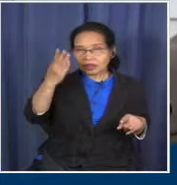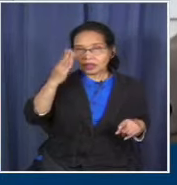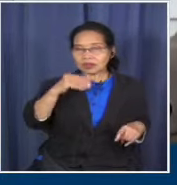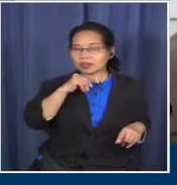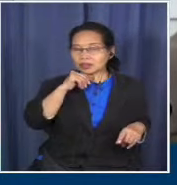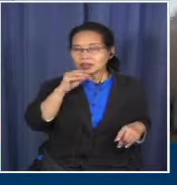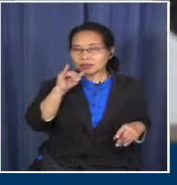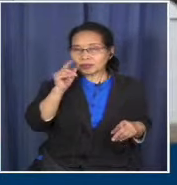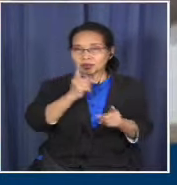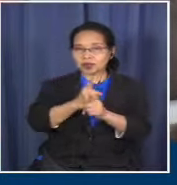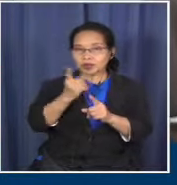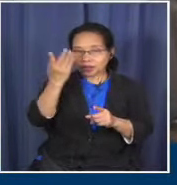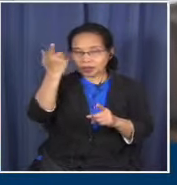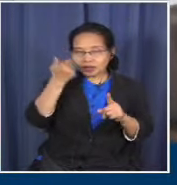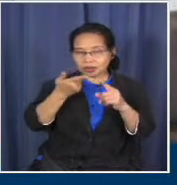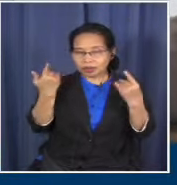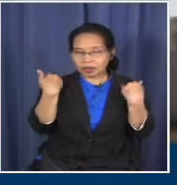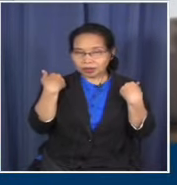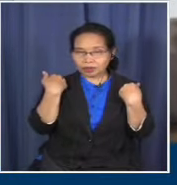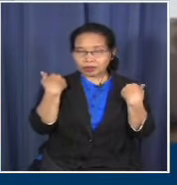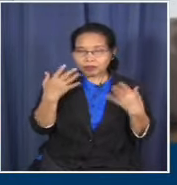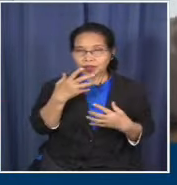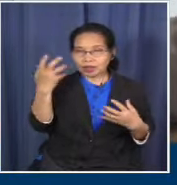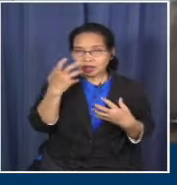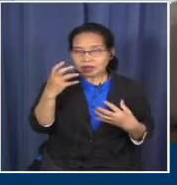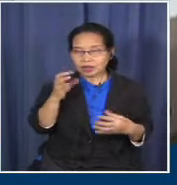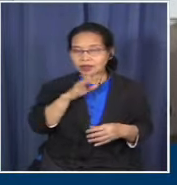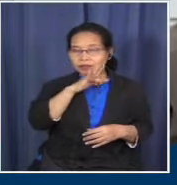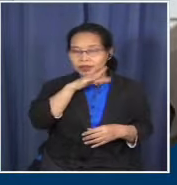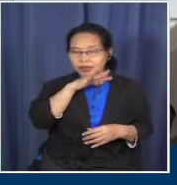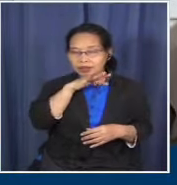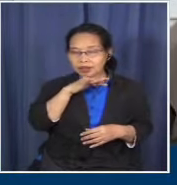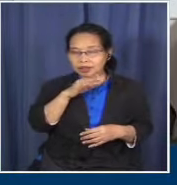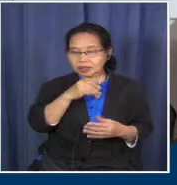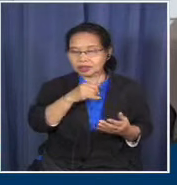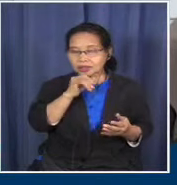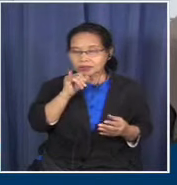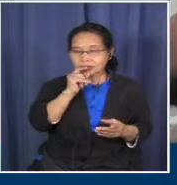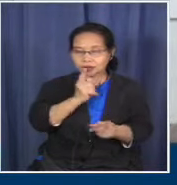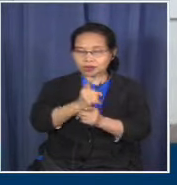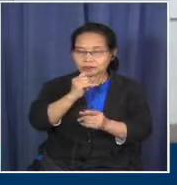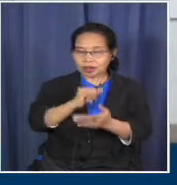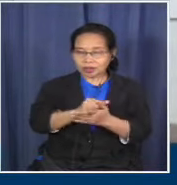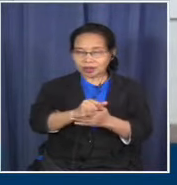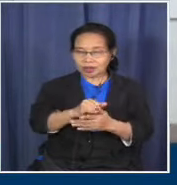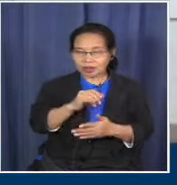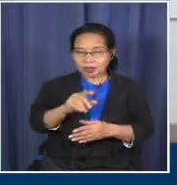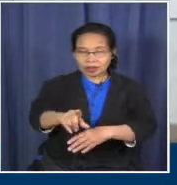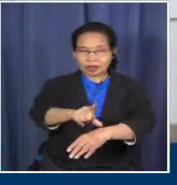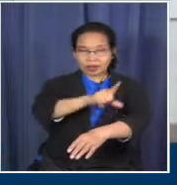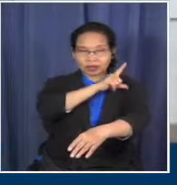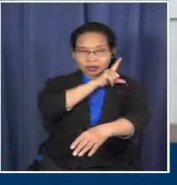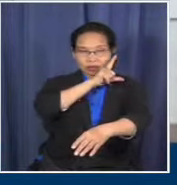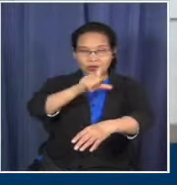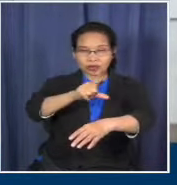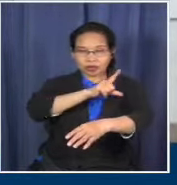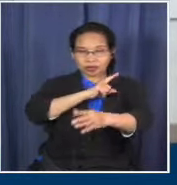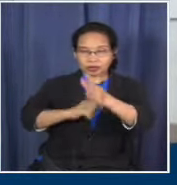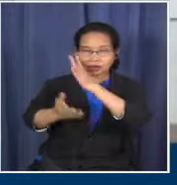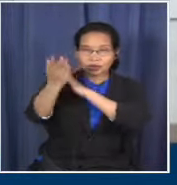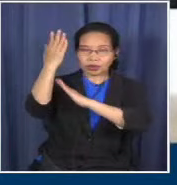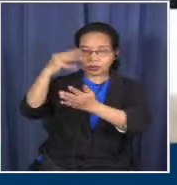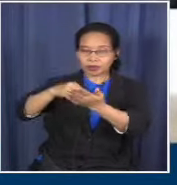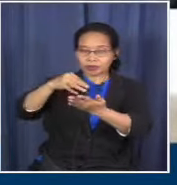true, why do we have bacteria even now? Why are there chimpanzees even now? If that were true,